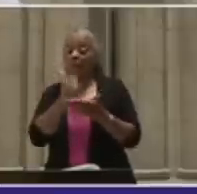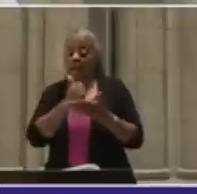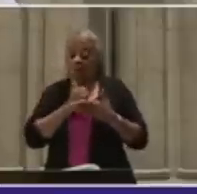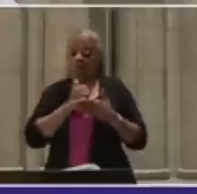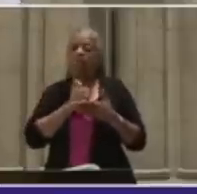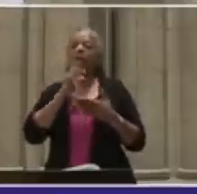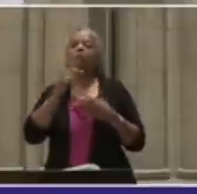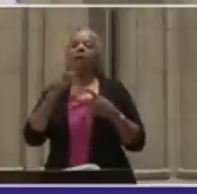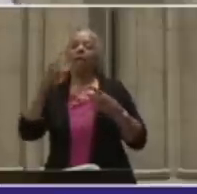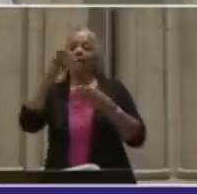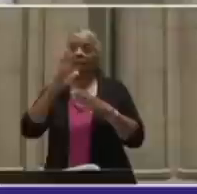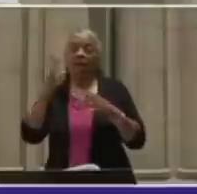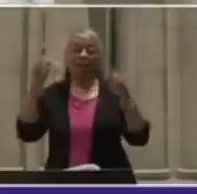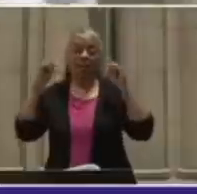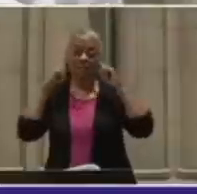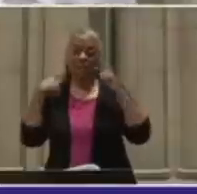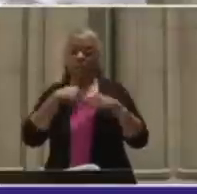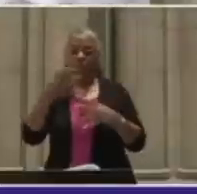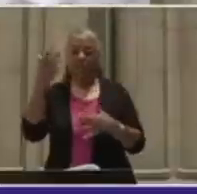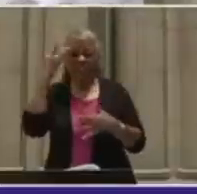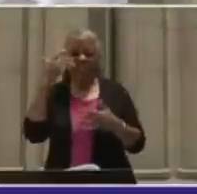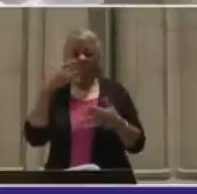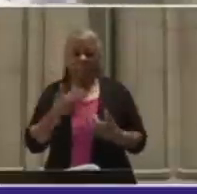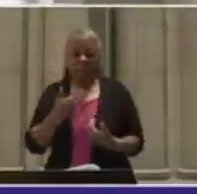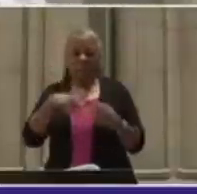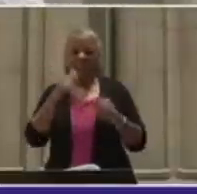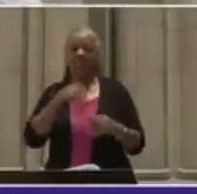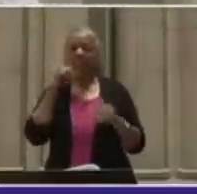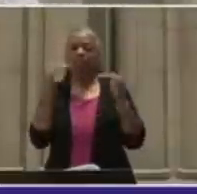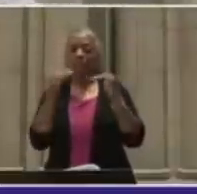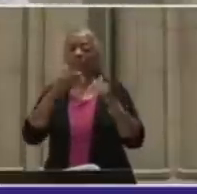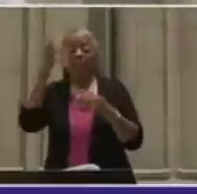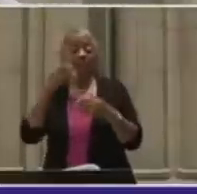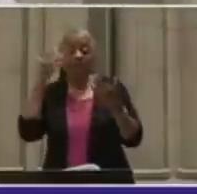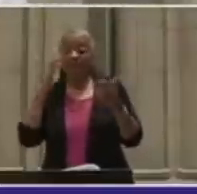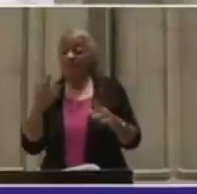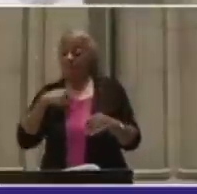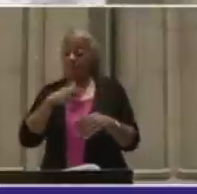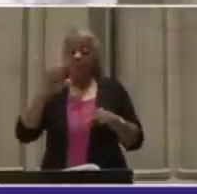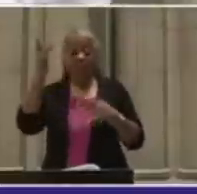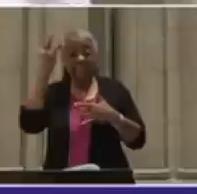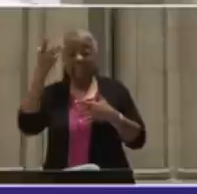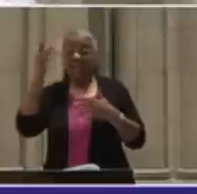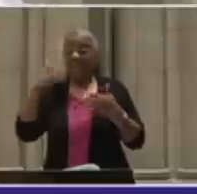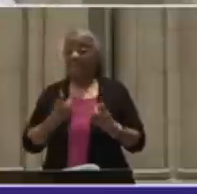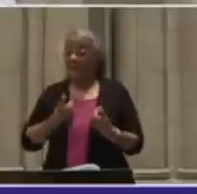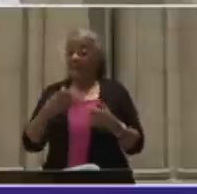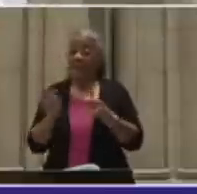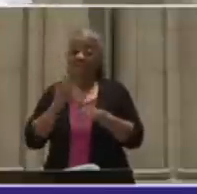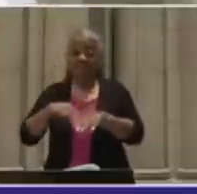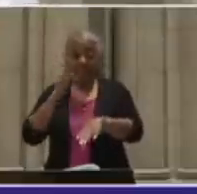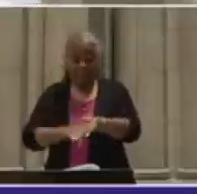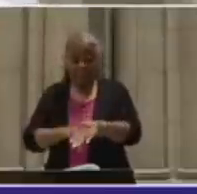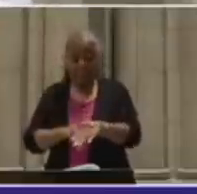God hears that we are sick and tired of this injustice. And God doesn't know we're sick and tired of it as a nation. We're sick and